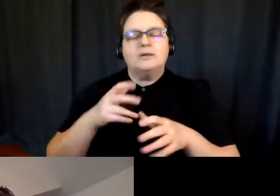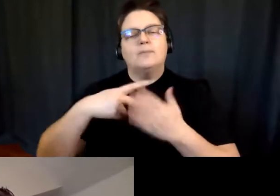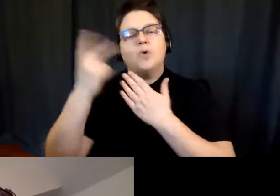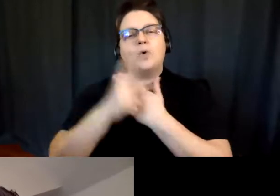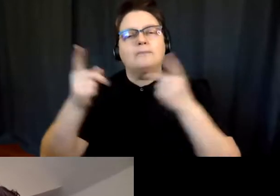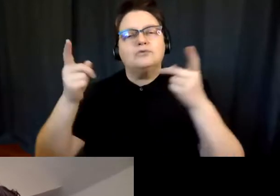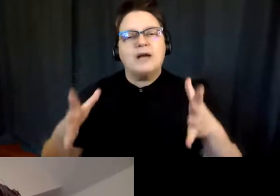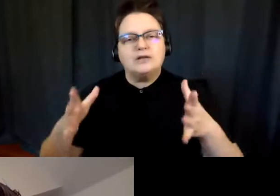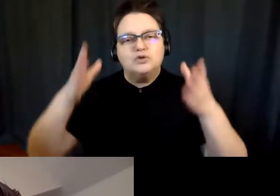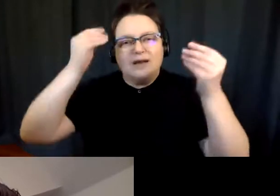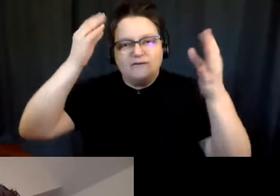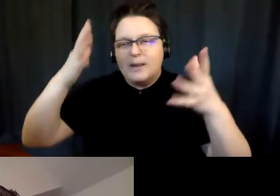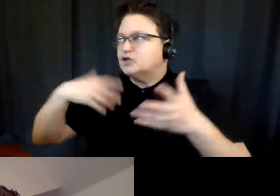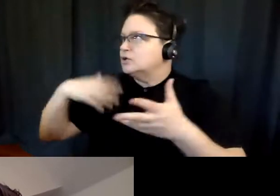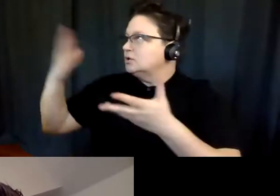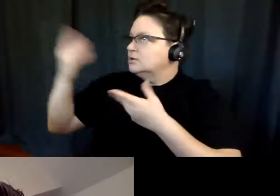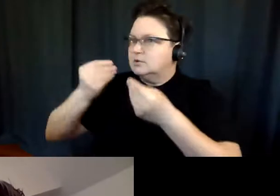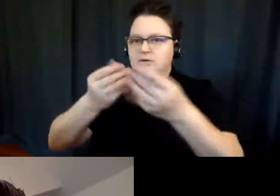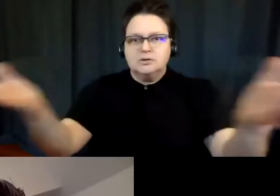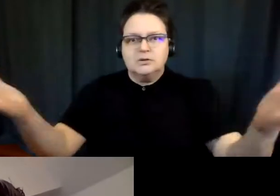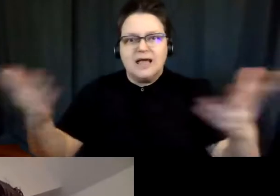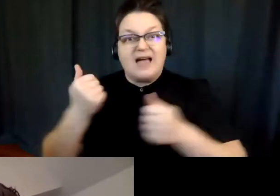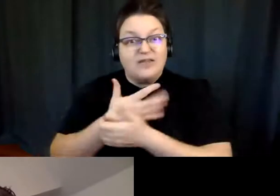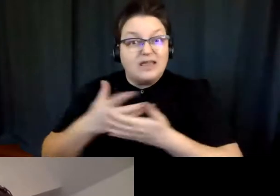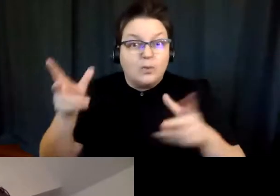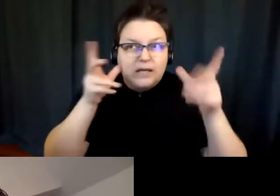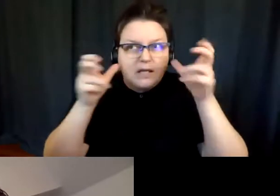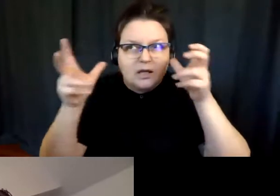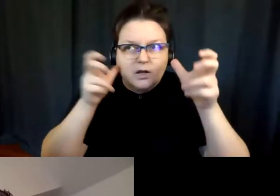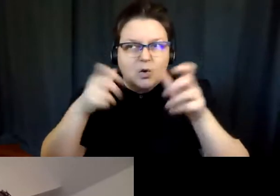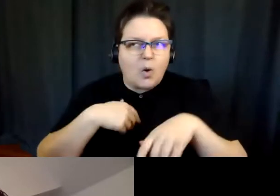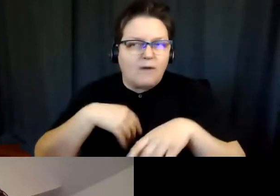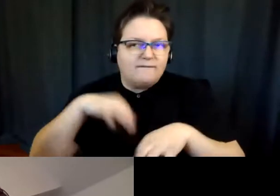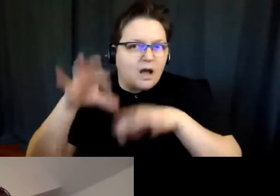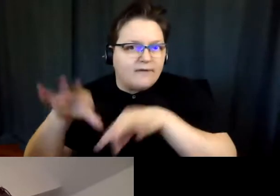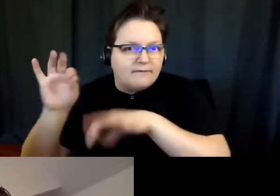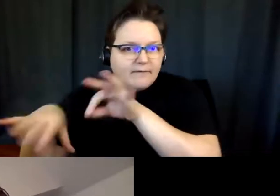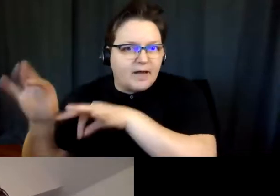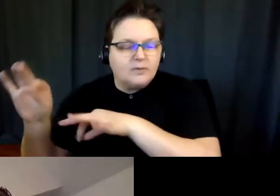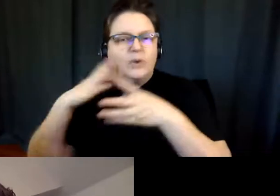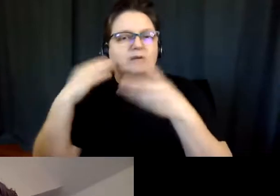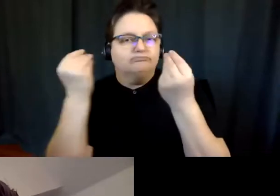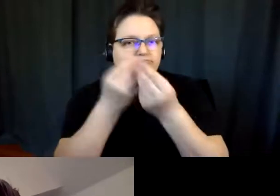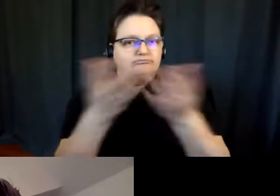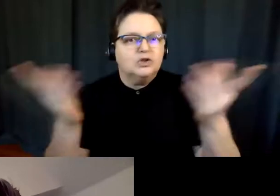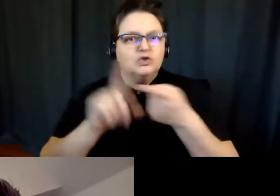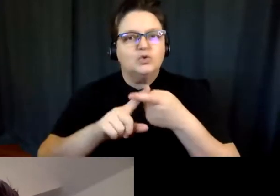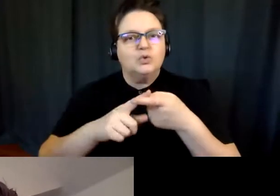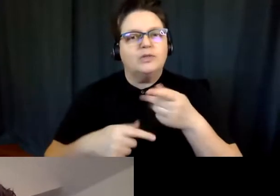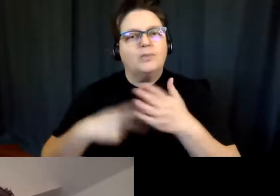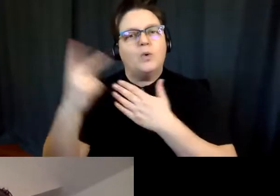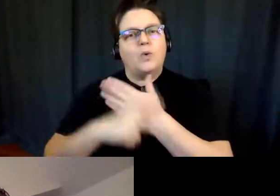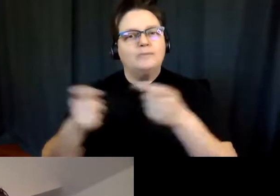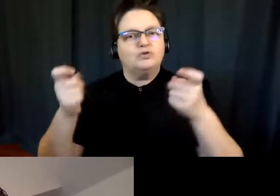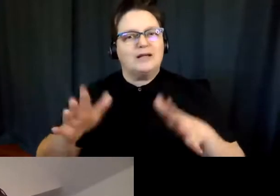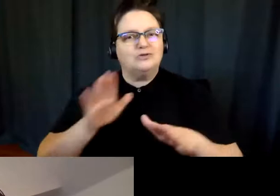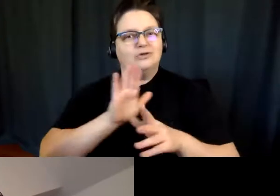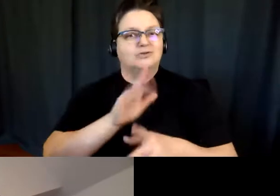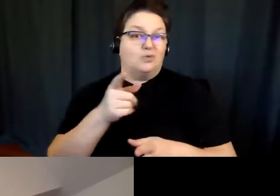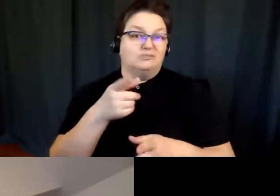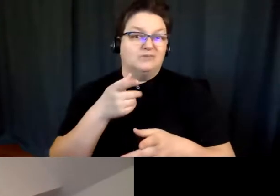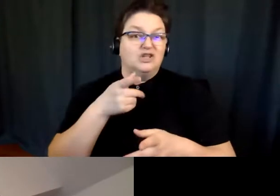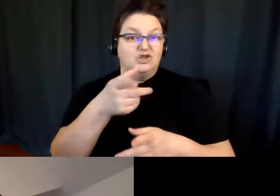information. Everything we're hearing, everything we're finding out about how this applies to programs, we're passing on to directors. So you should be getting that as